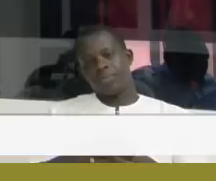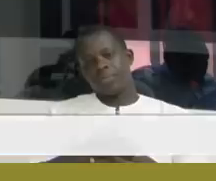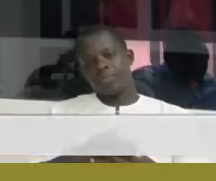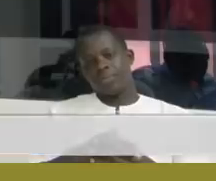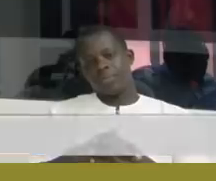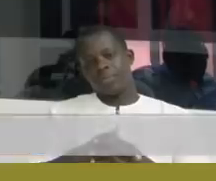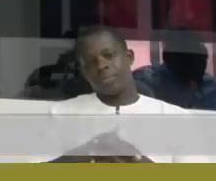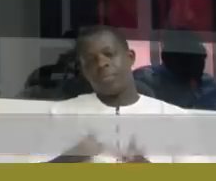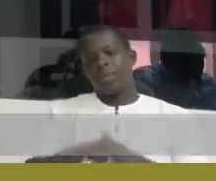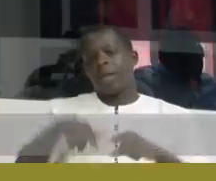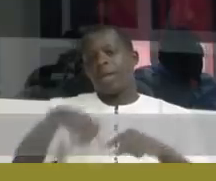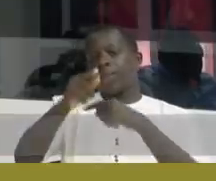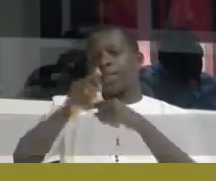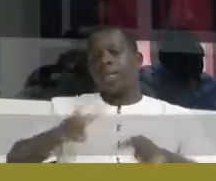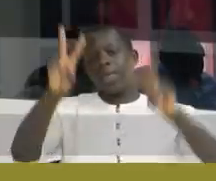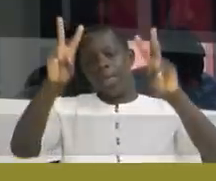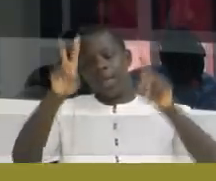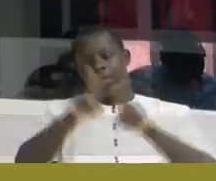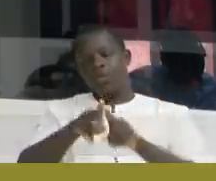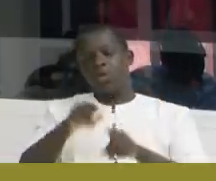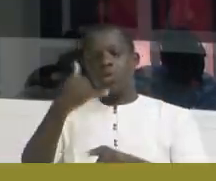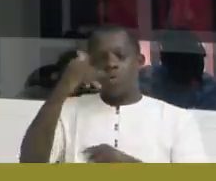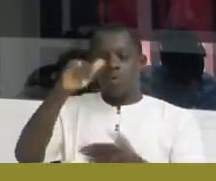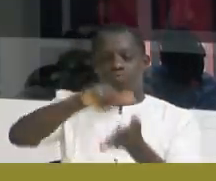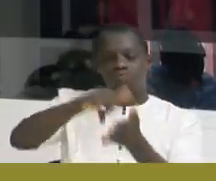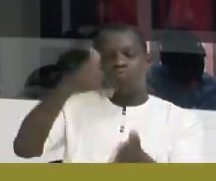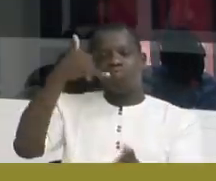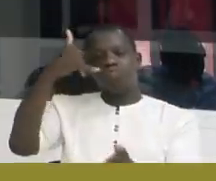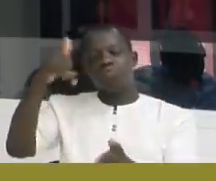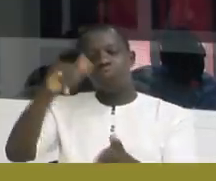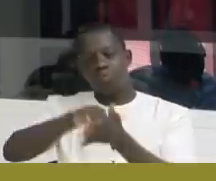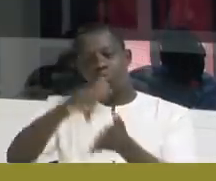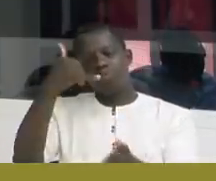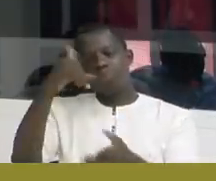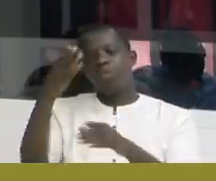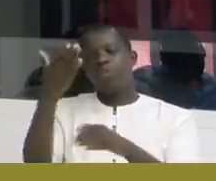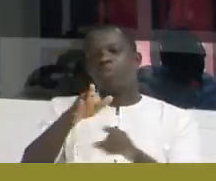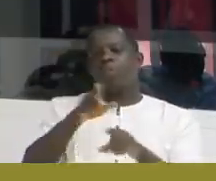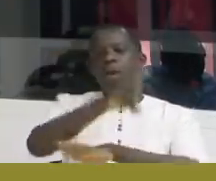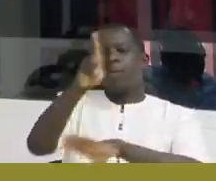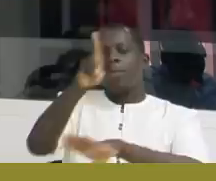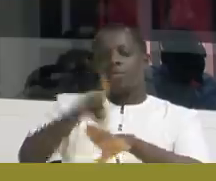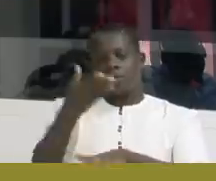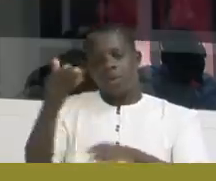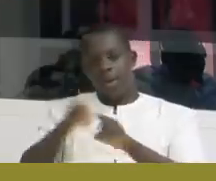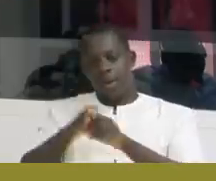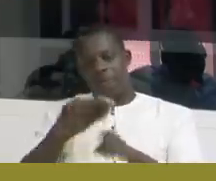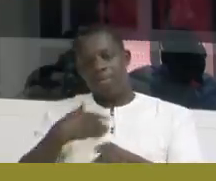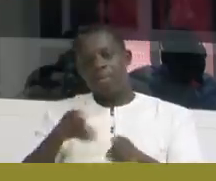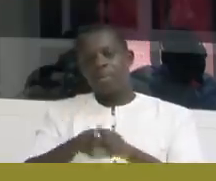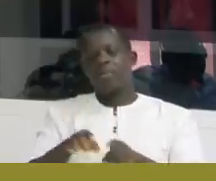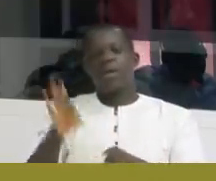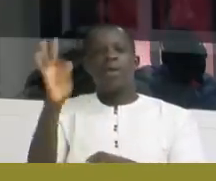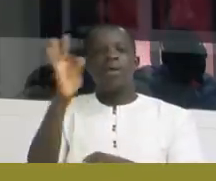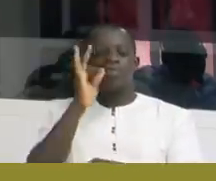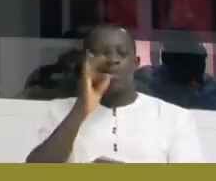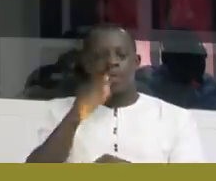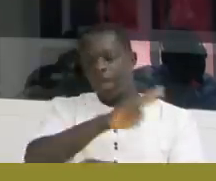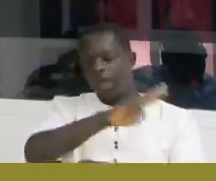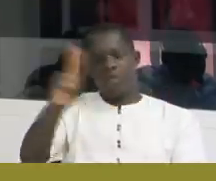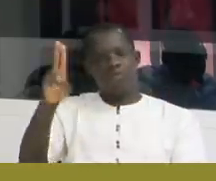Intermittently, Jame would call on the landline, which I could hear from where we were, and I would pick it and then tell him that no, there is no